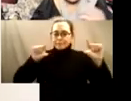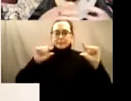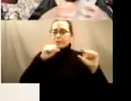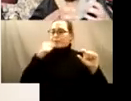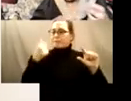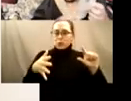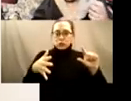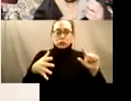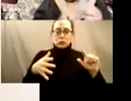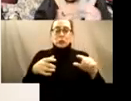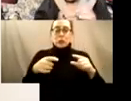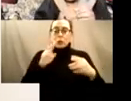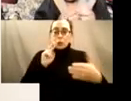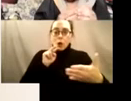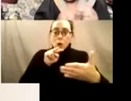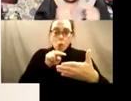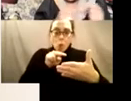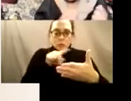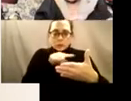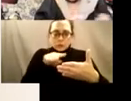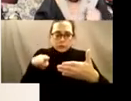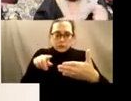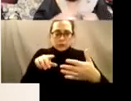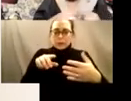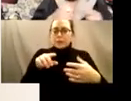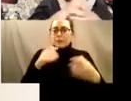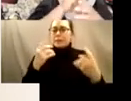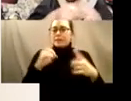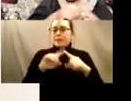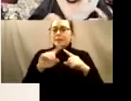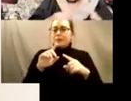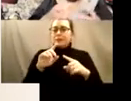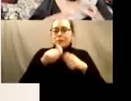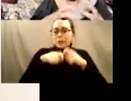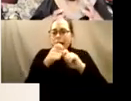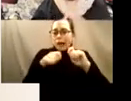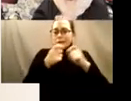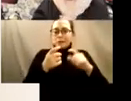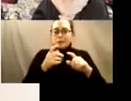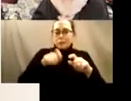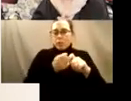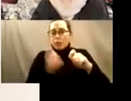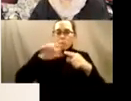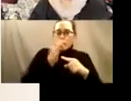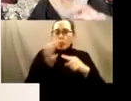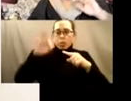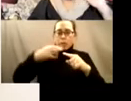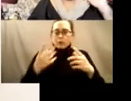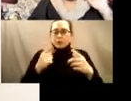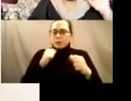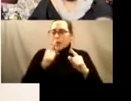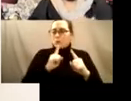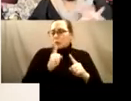when you're able to see it kind of close up, you can see that there's lots of knots and kind of disorder in how the stitching is arranged.